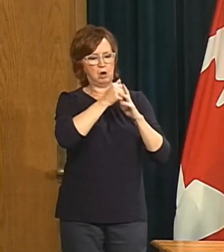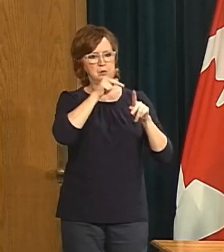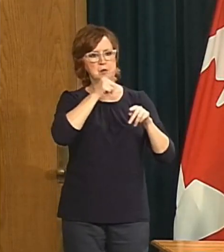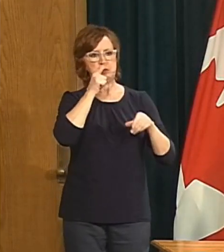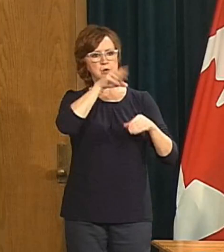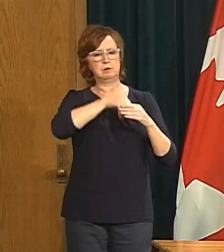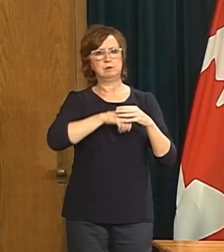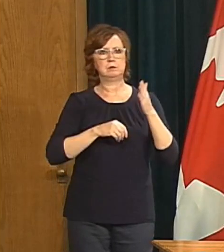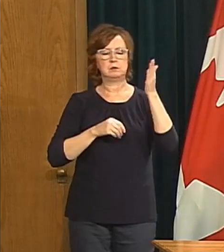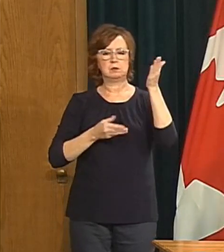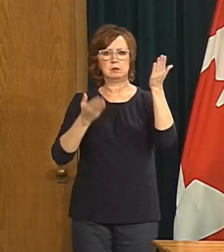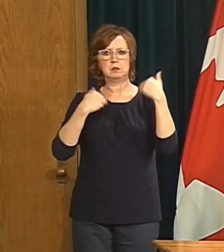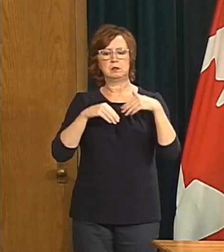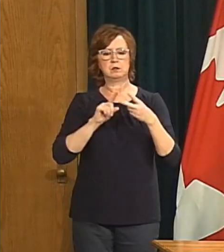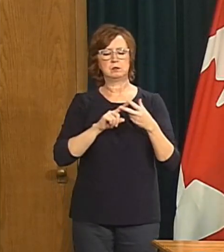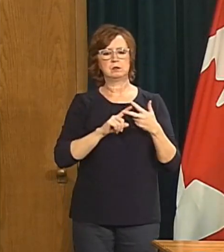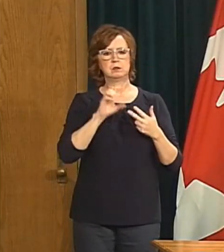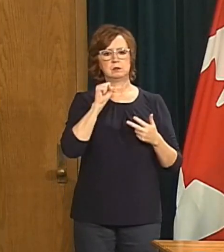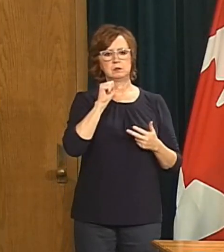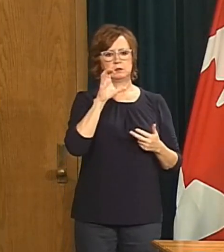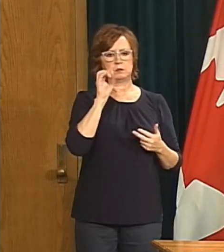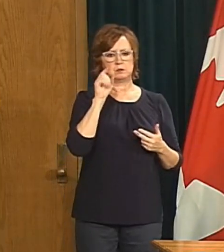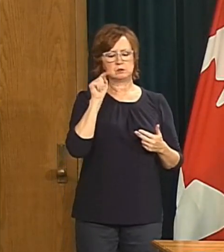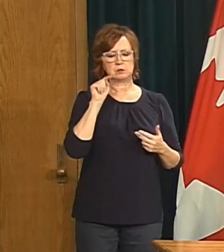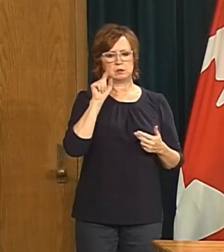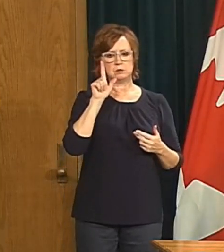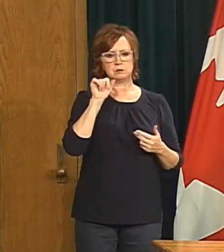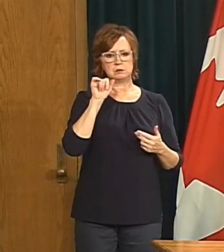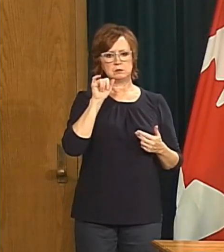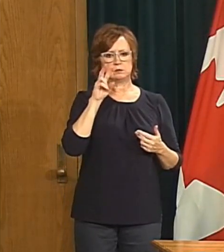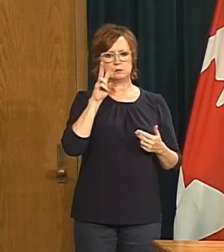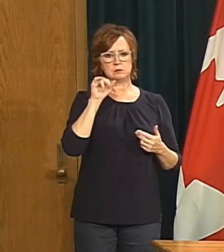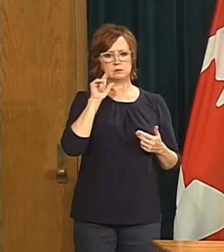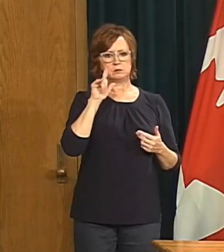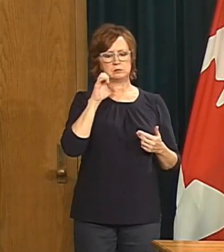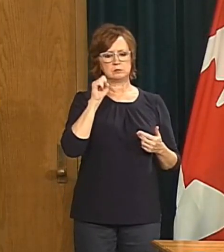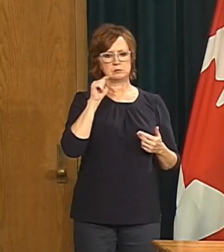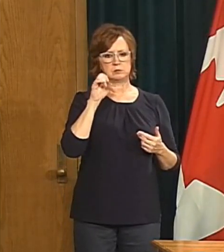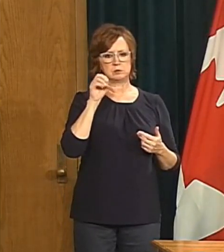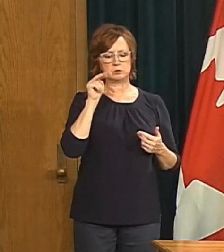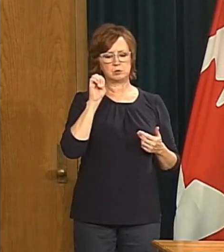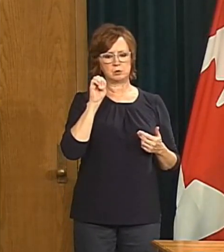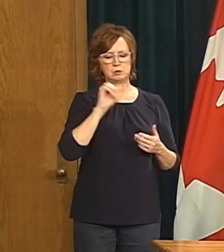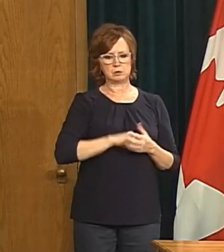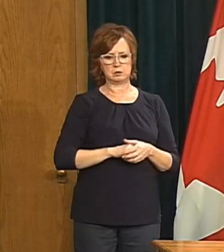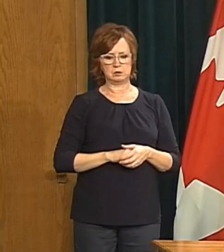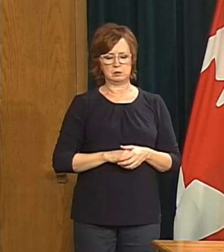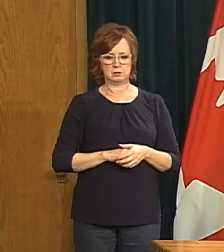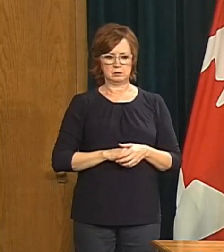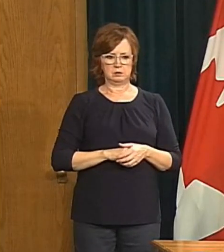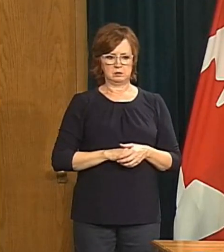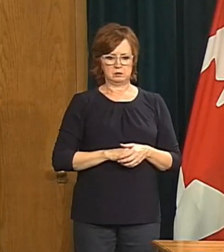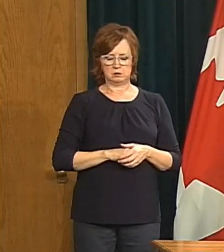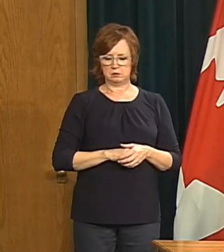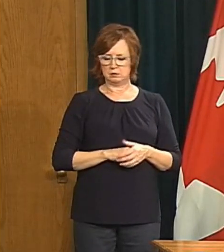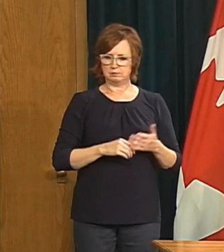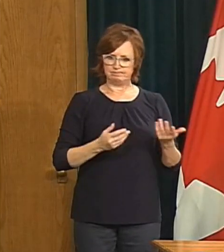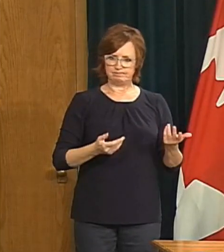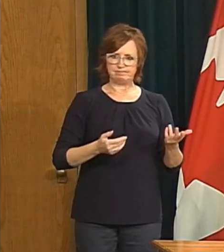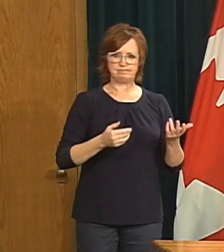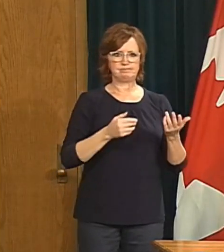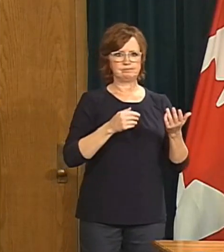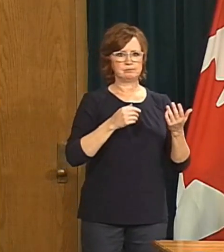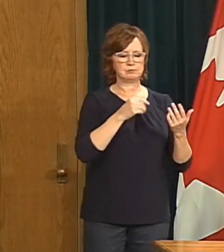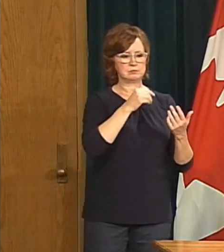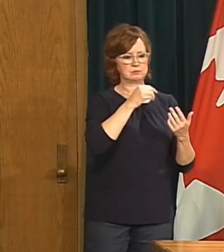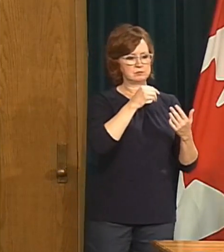So the only thing I'd like to add is, as the Premier and Dr. Shahab have already pointed out, healthcare workers are that group of folks in this